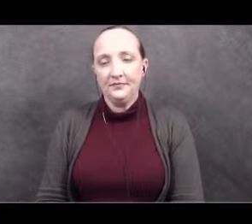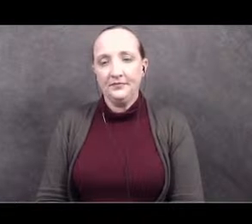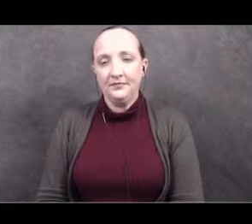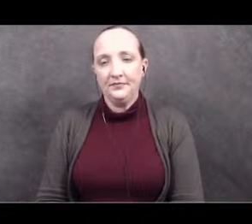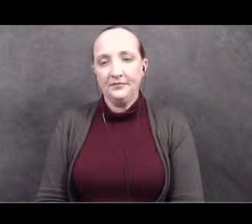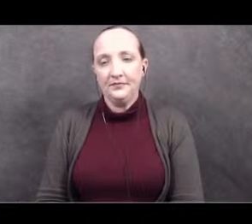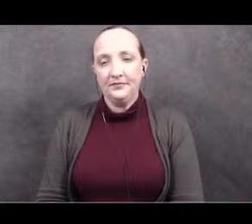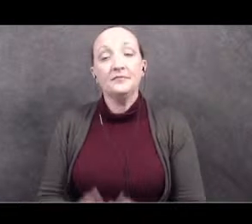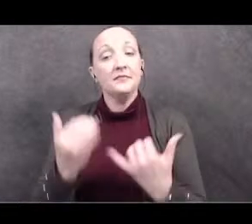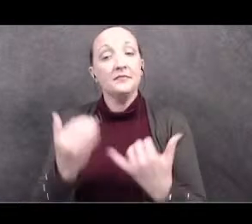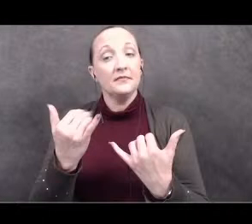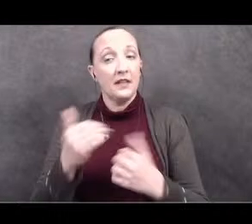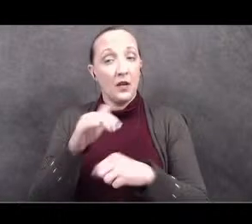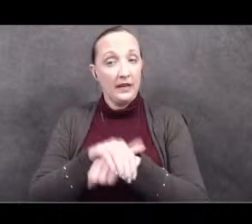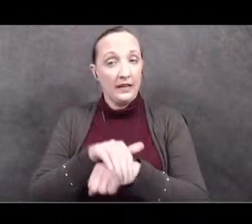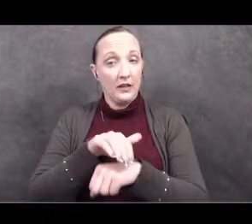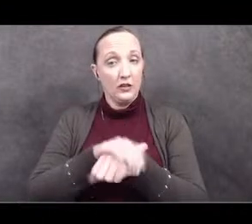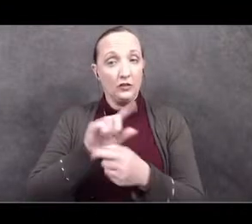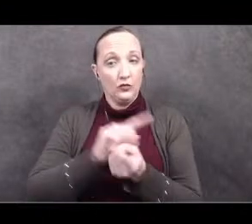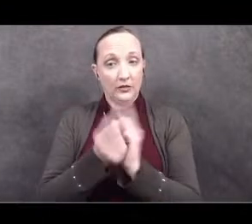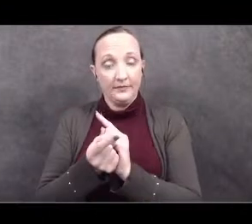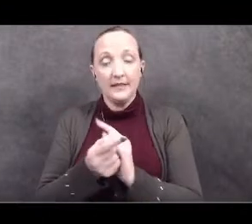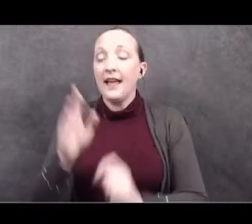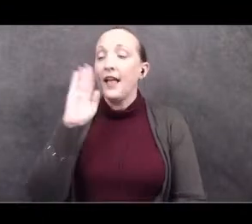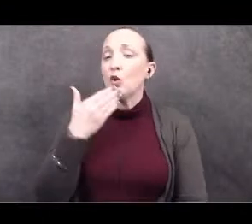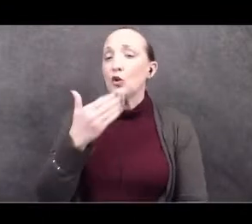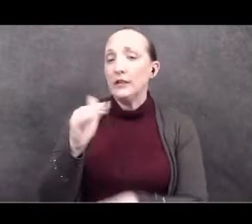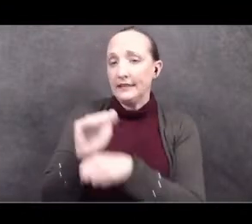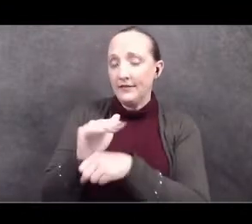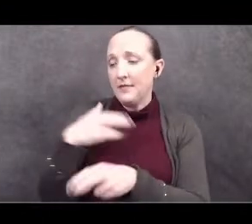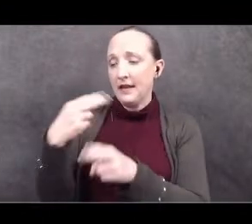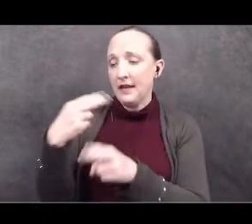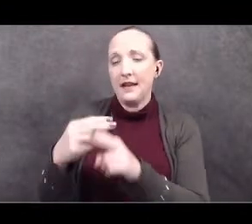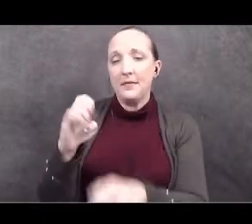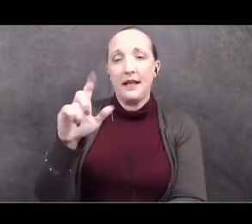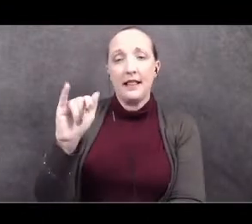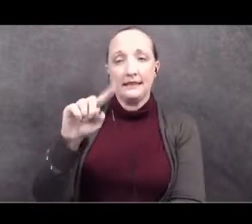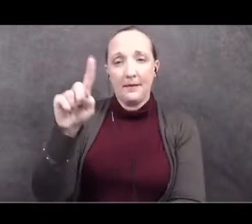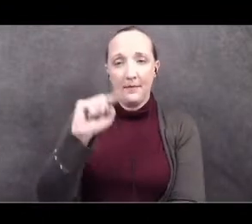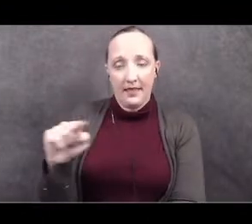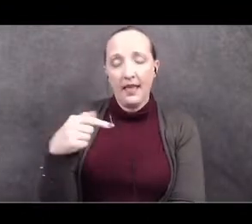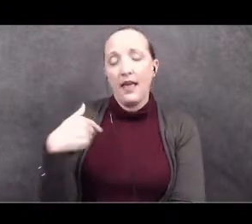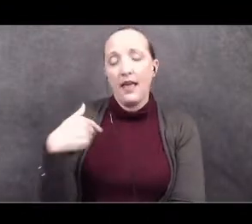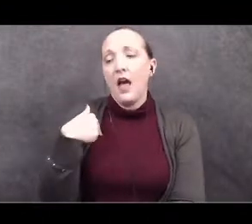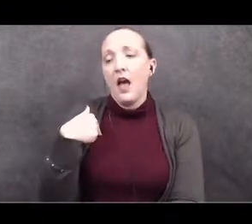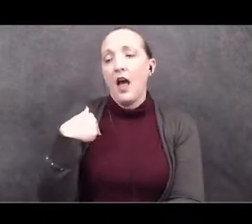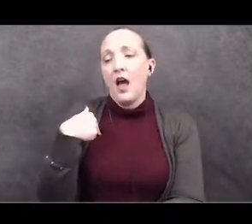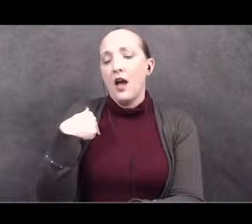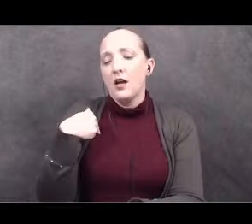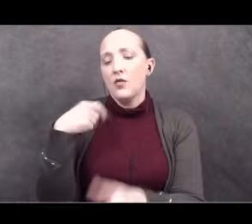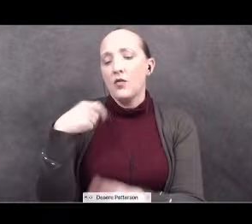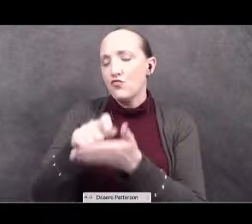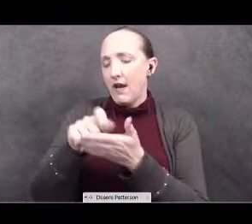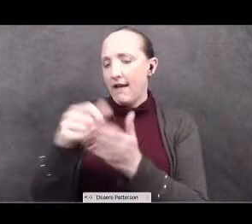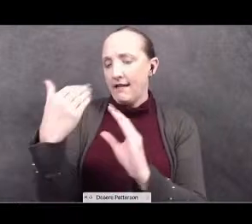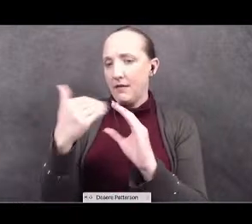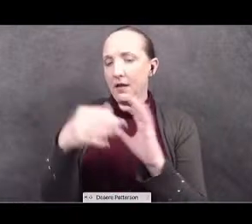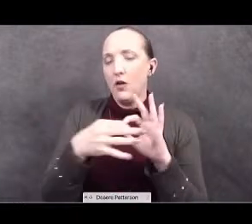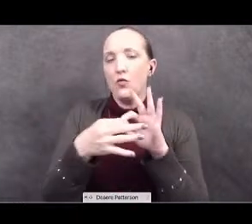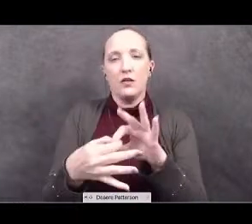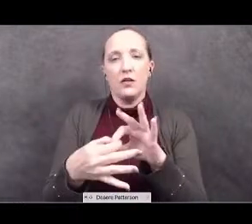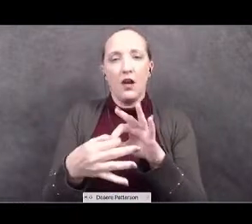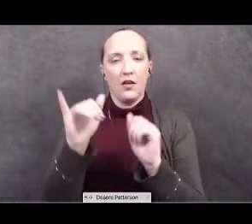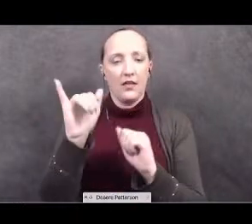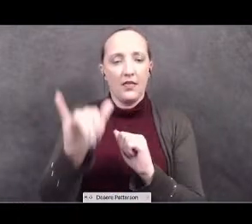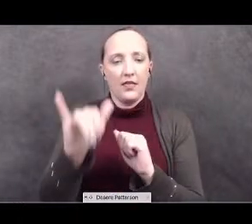she says hello good evening my name is Elizabeth I write this email email in reference to the news that will be that you will be observing